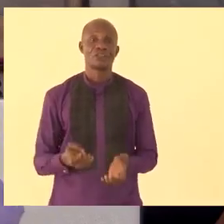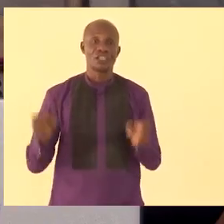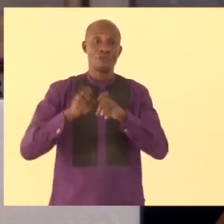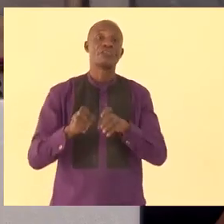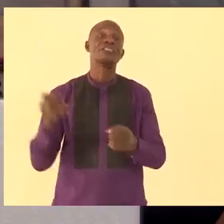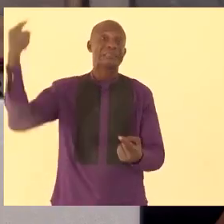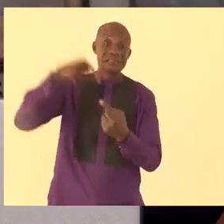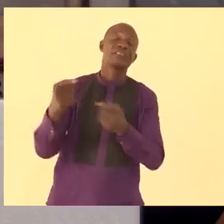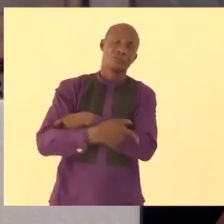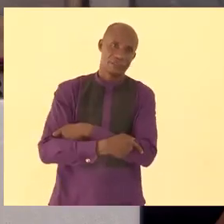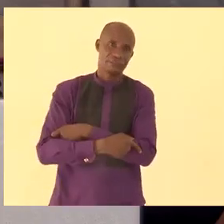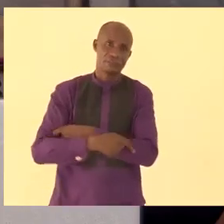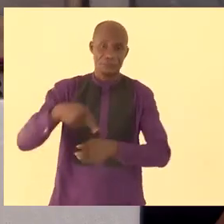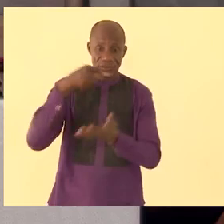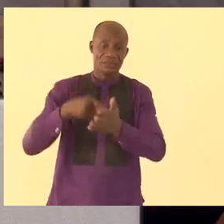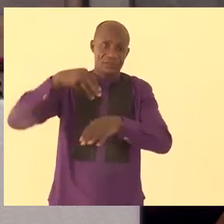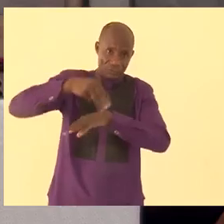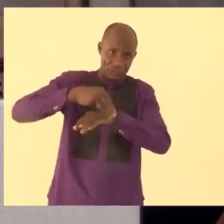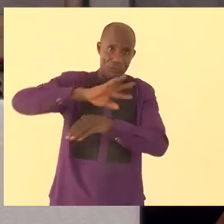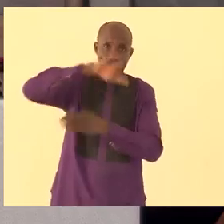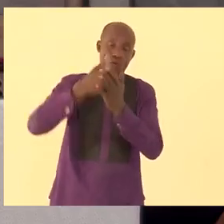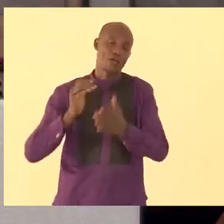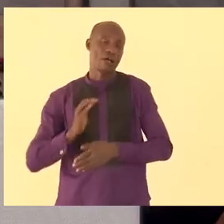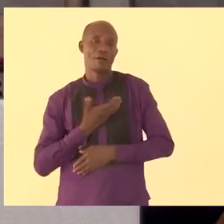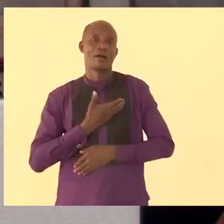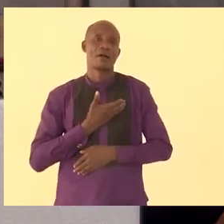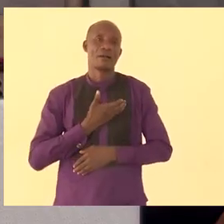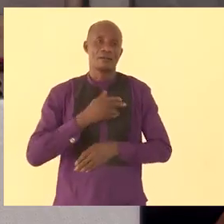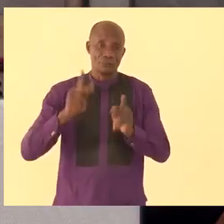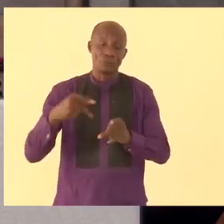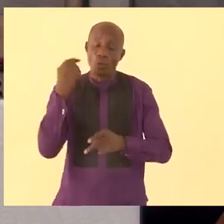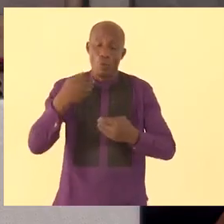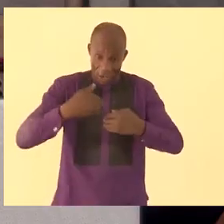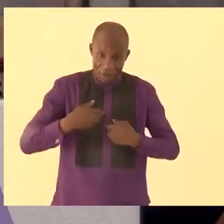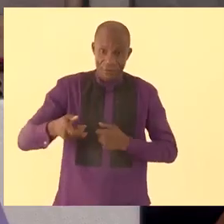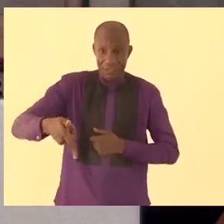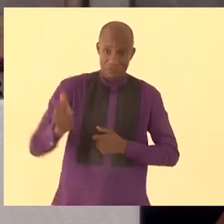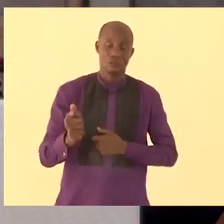Even till today, this is the message that all our people who hold guns should have, isn't it?